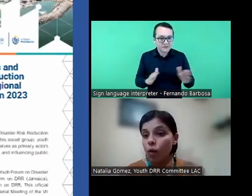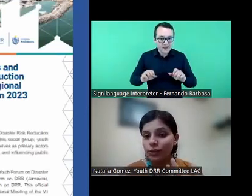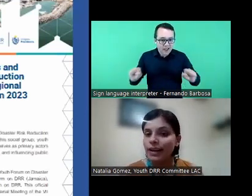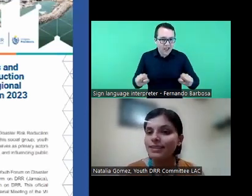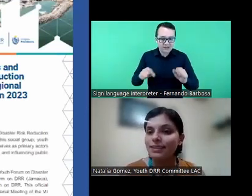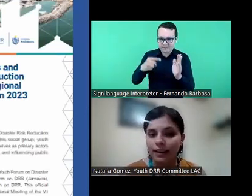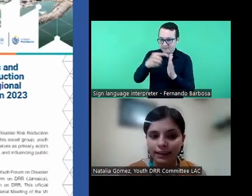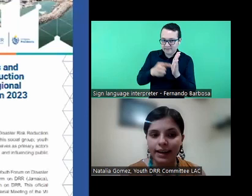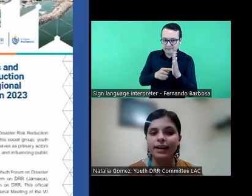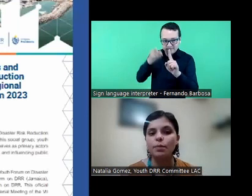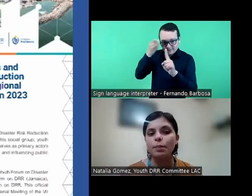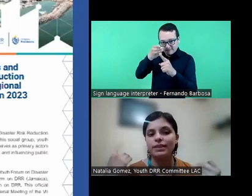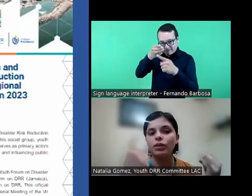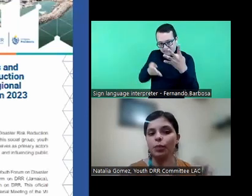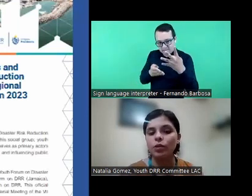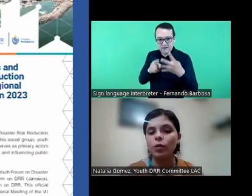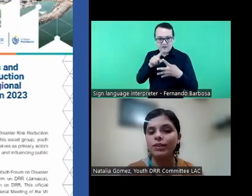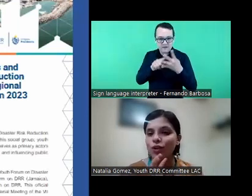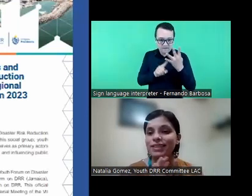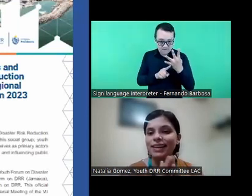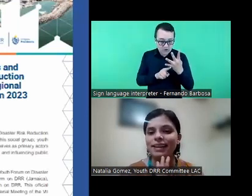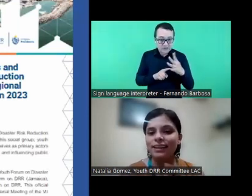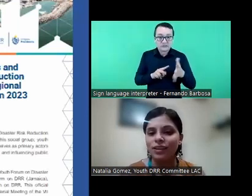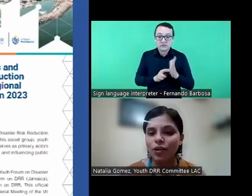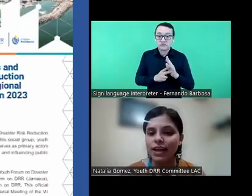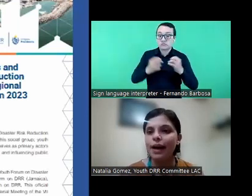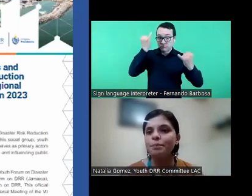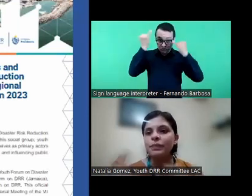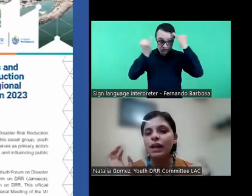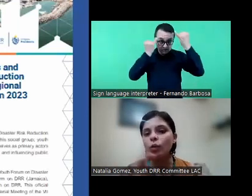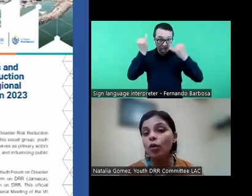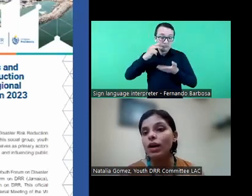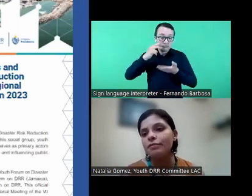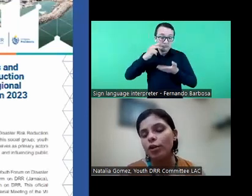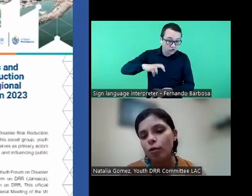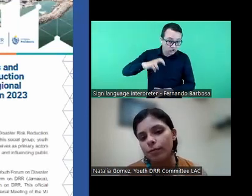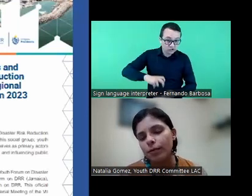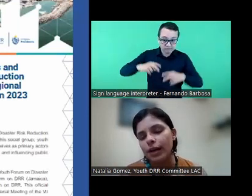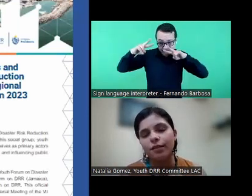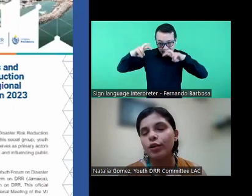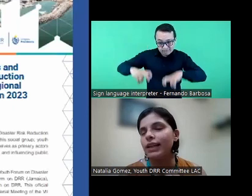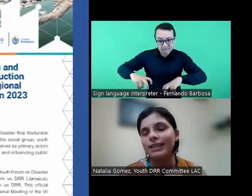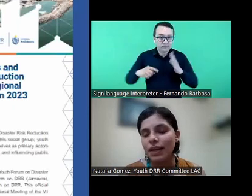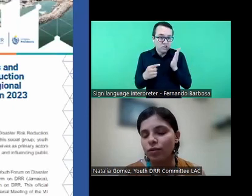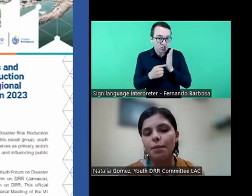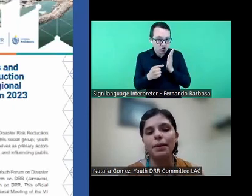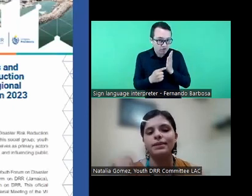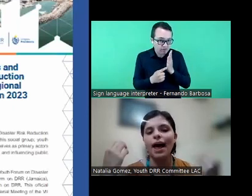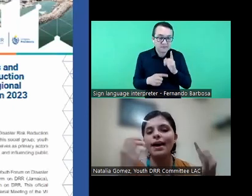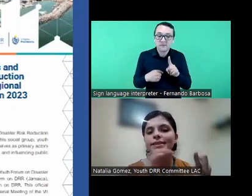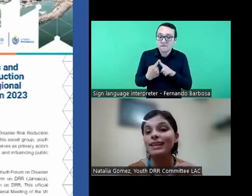action plans um, options, which are focused in 4 main strategies, starting by uh,